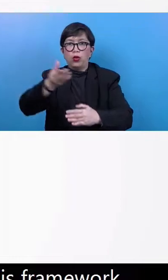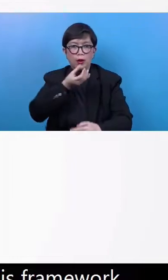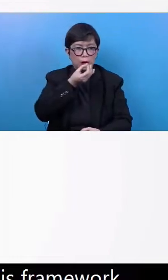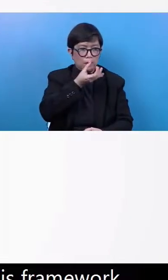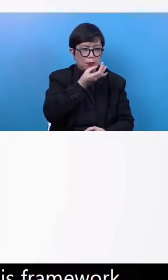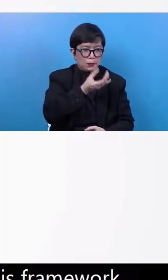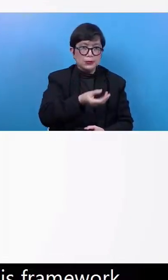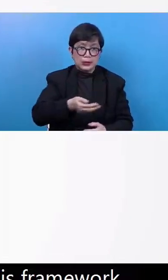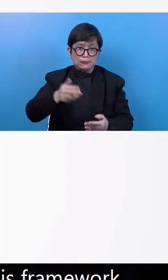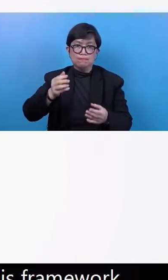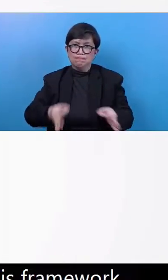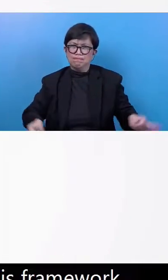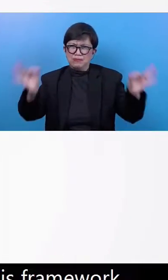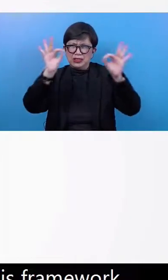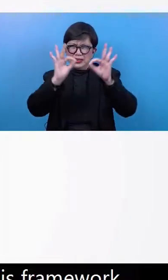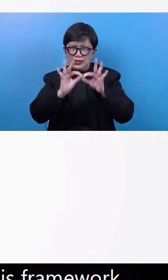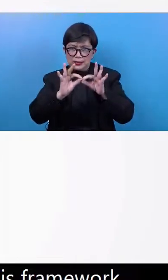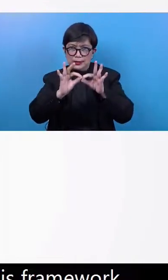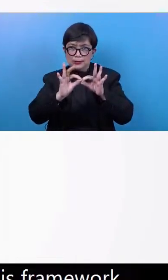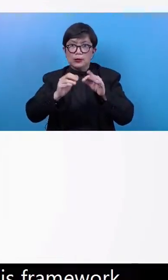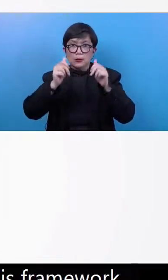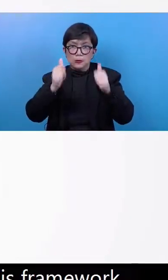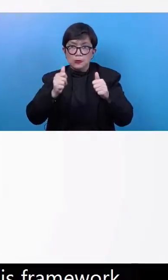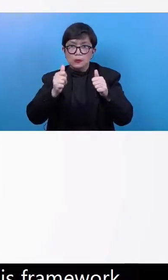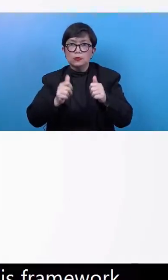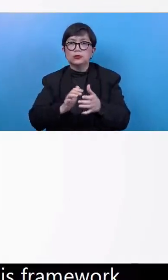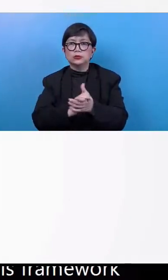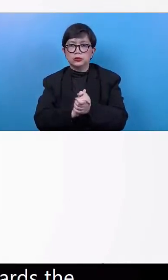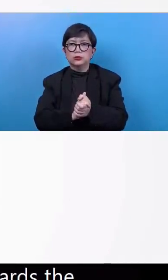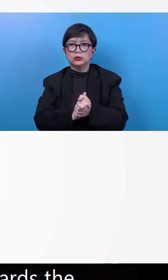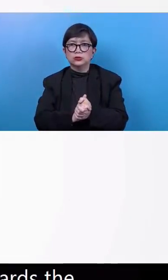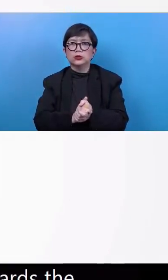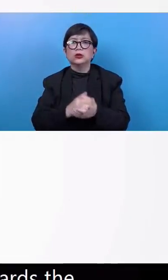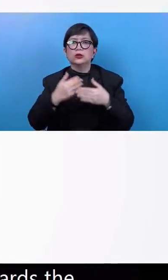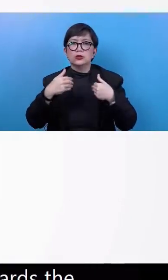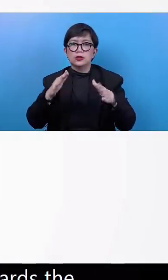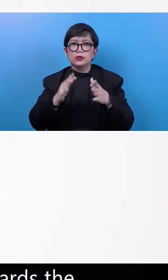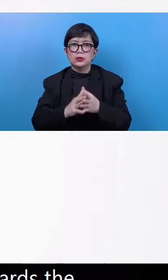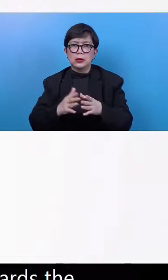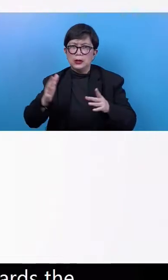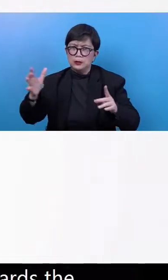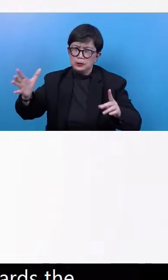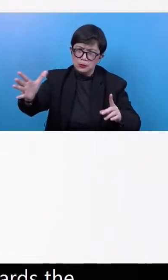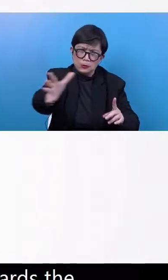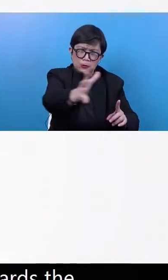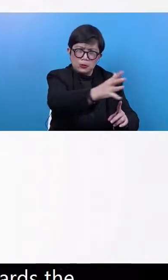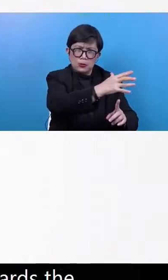able to tap into regional economic communities and link up with member states. I submit.